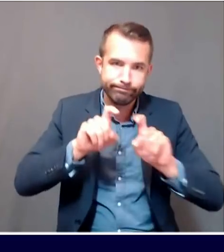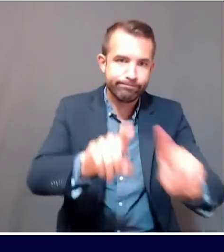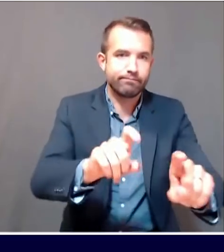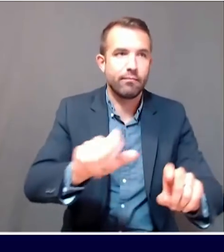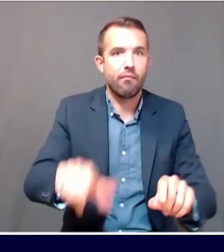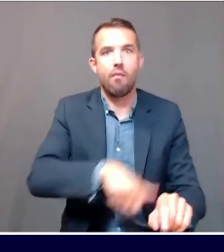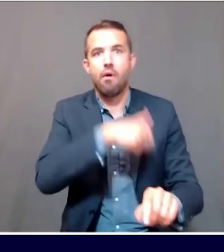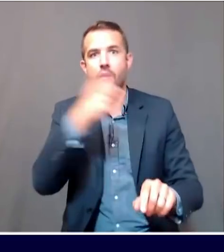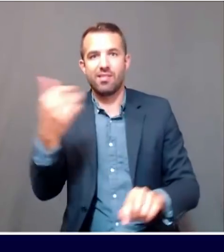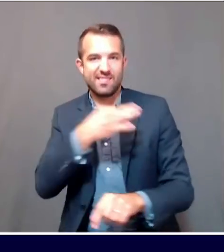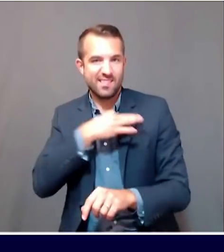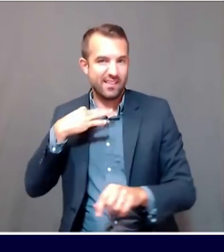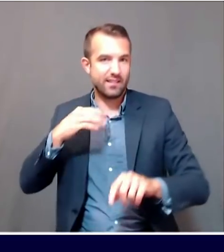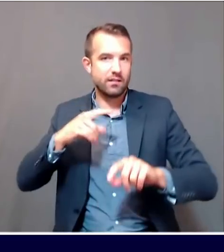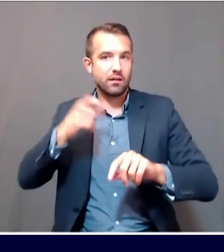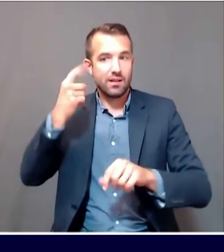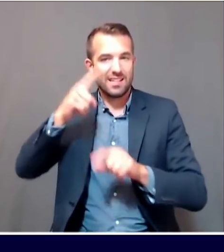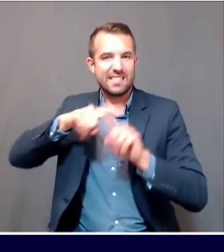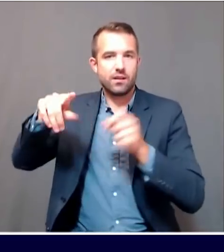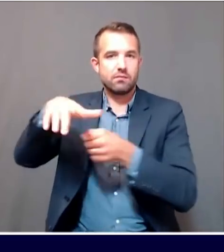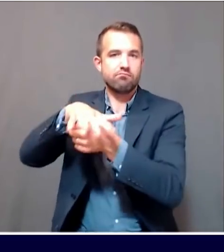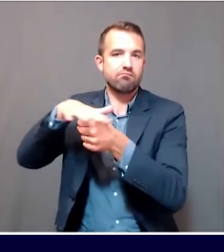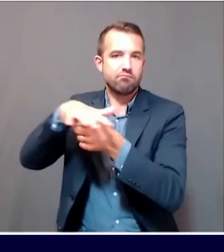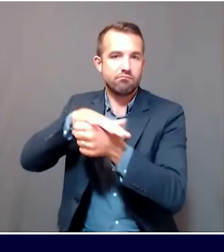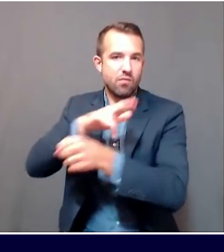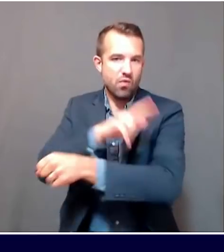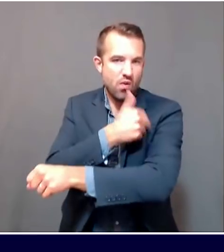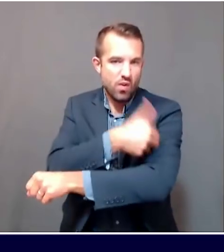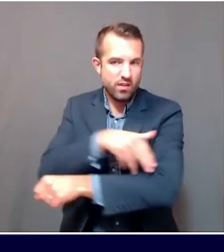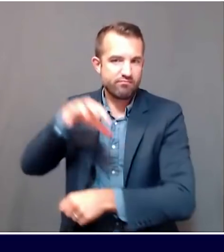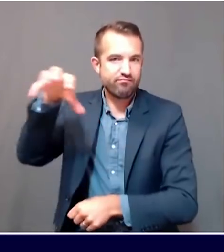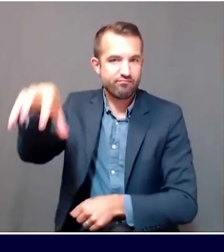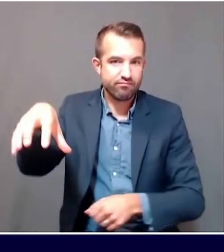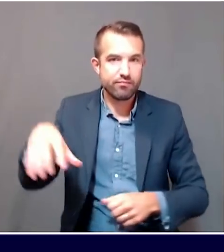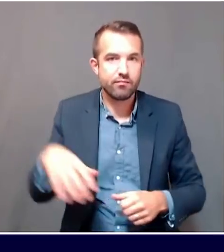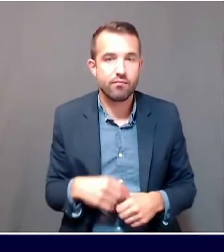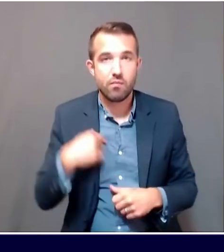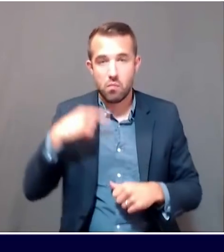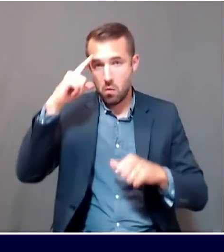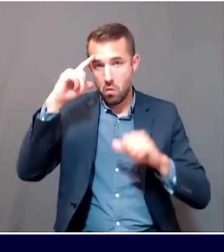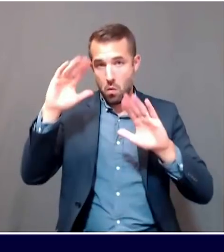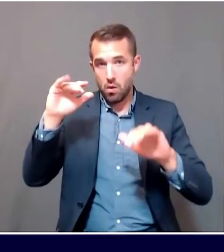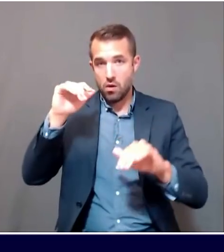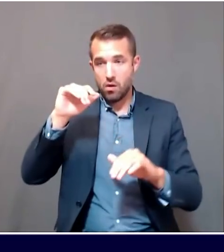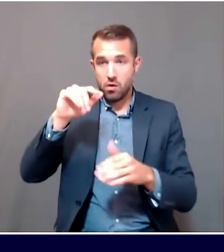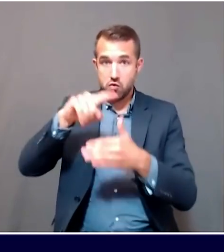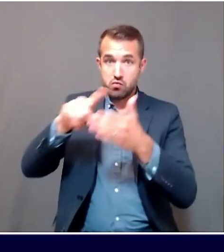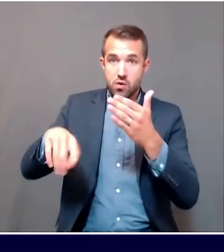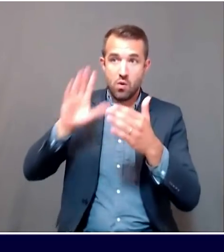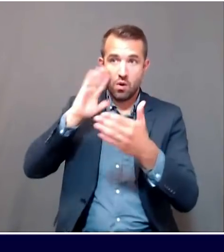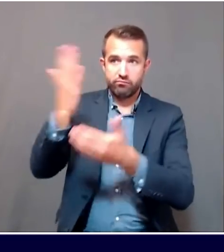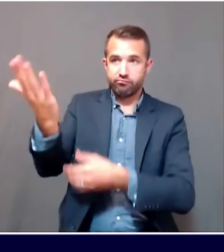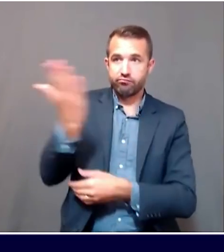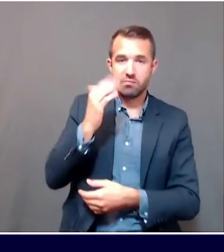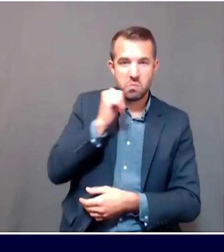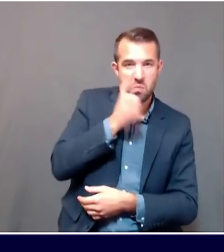we hope to have results from that testing tomorrow or on Thursday. At the Marshwood